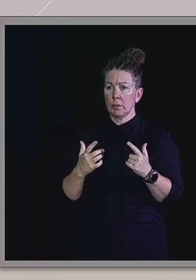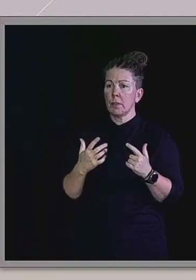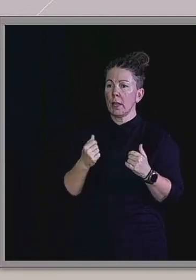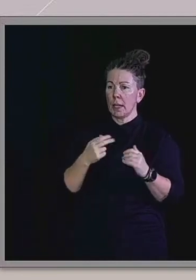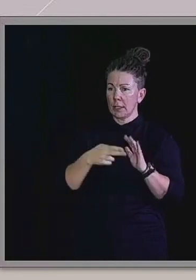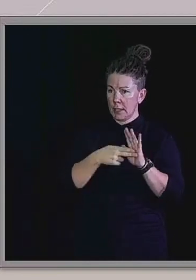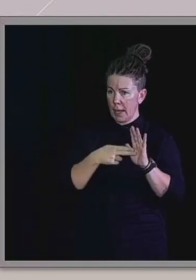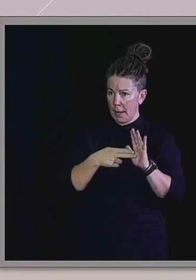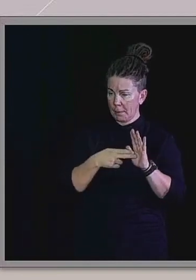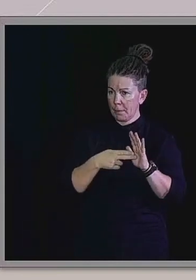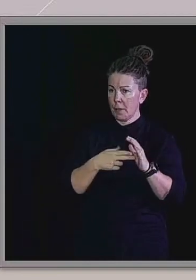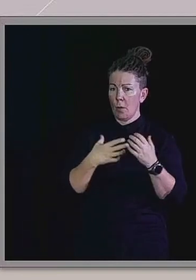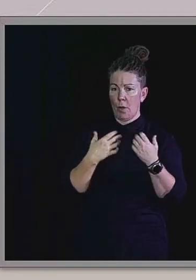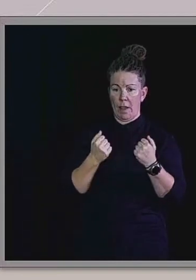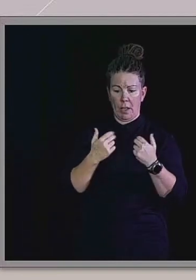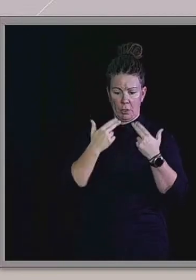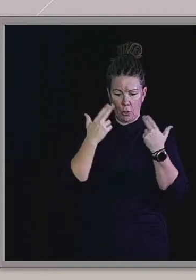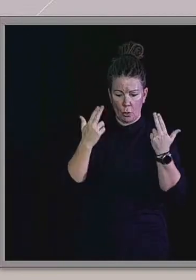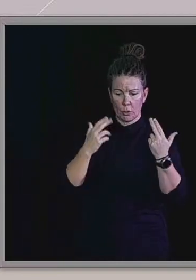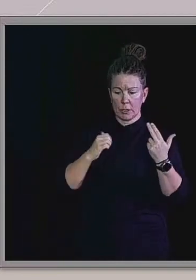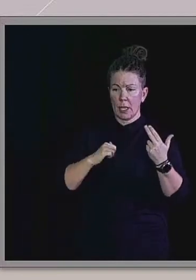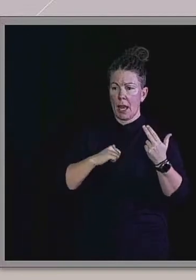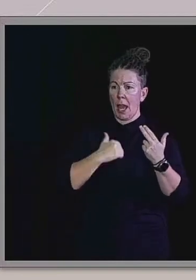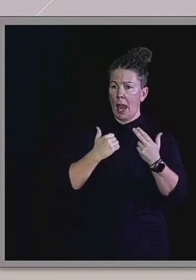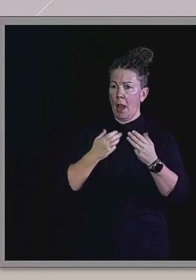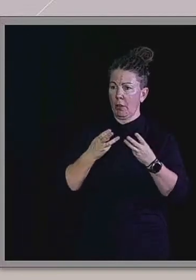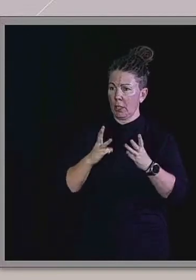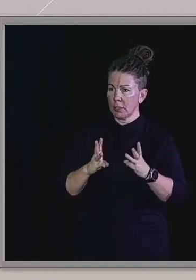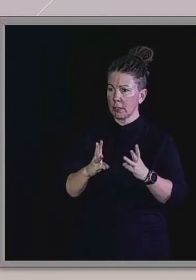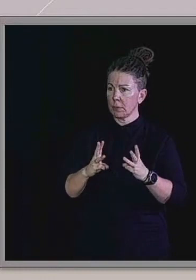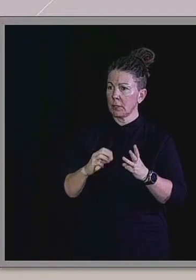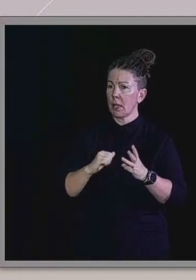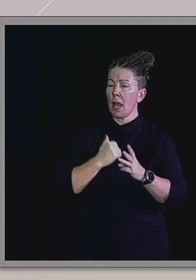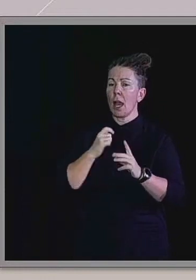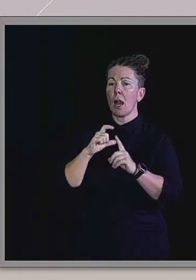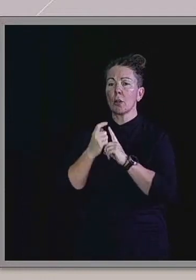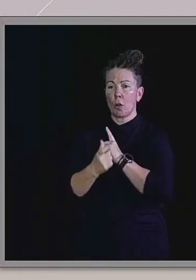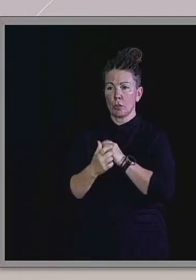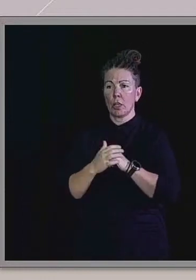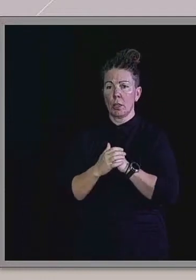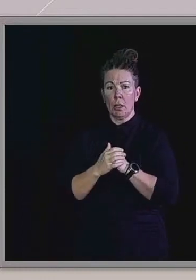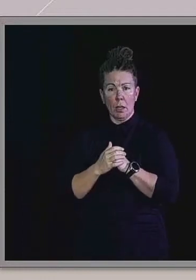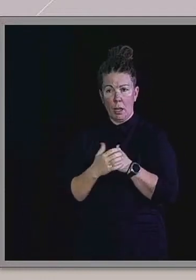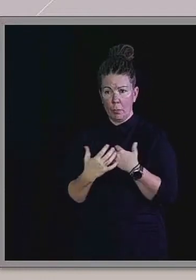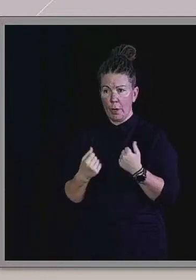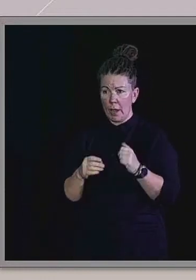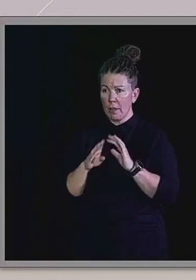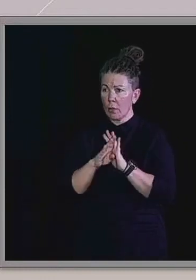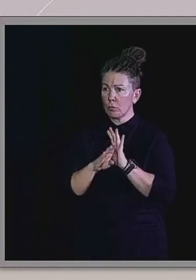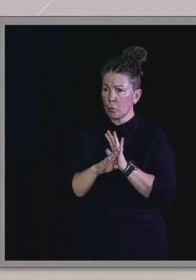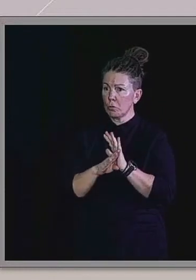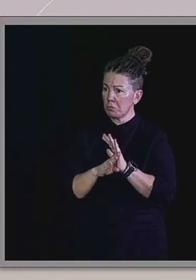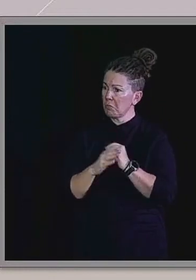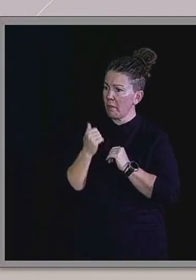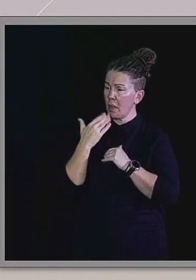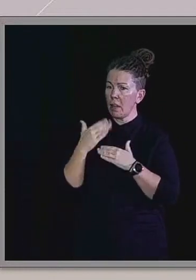our culture, this is our customs, and these are the rules of how you must conduct those